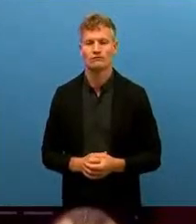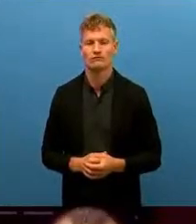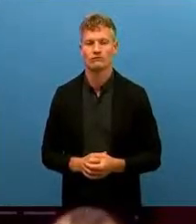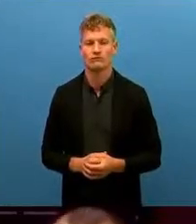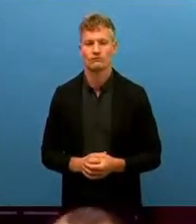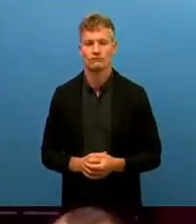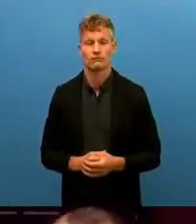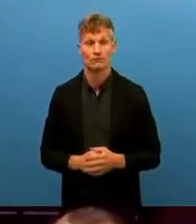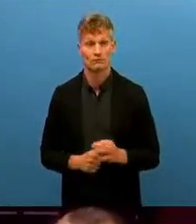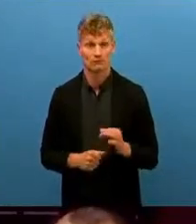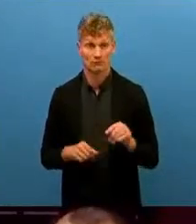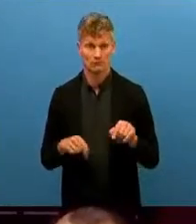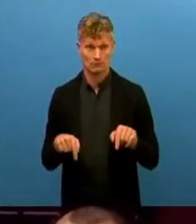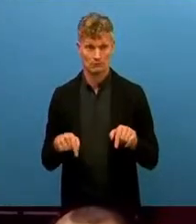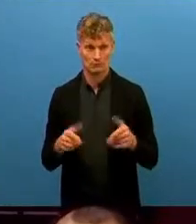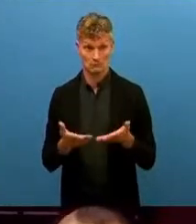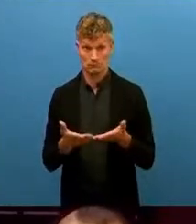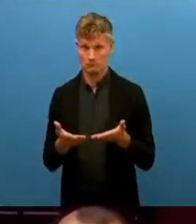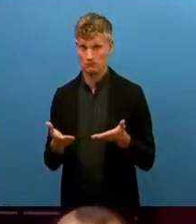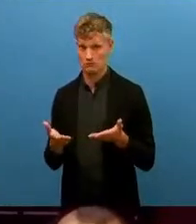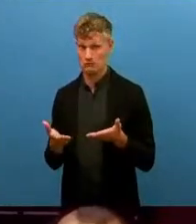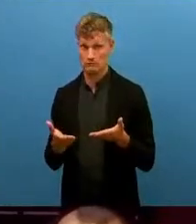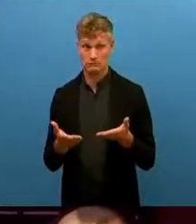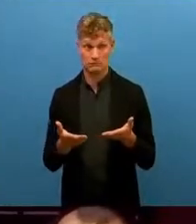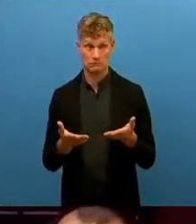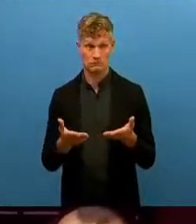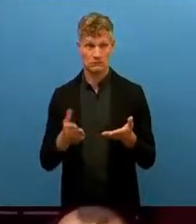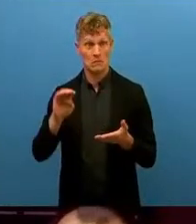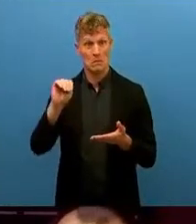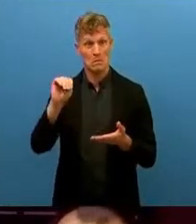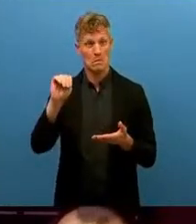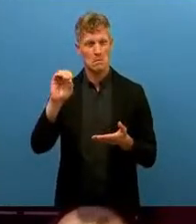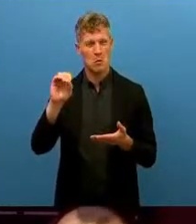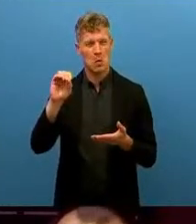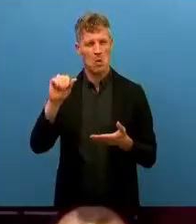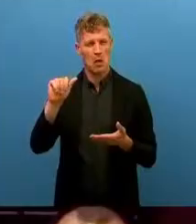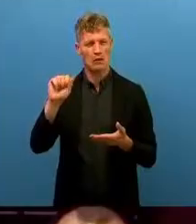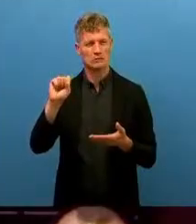Are you present? Jean-Paul Mouassa?